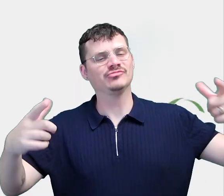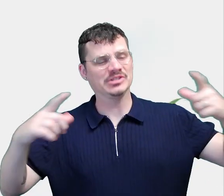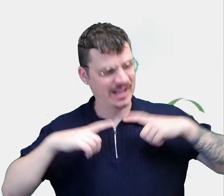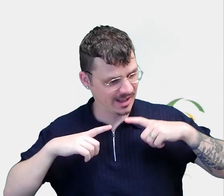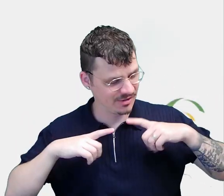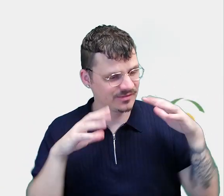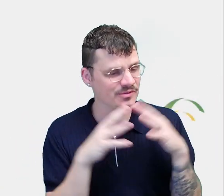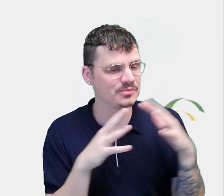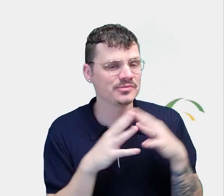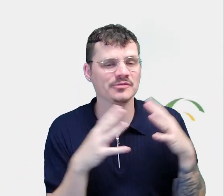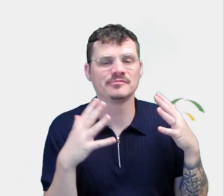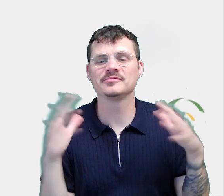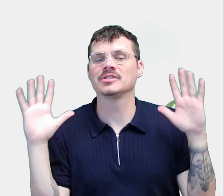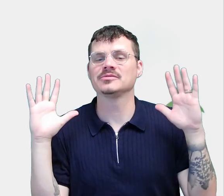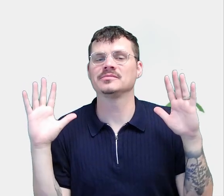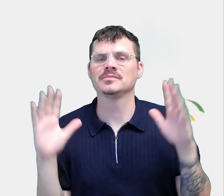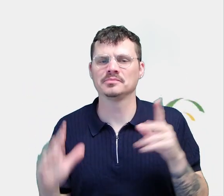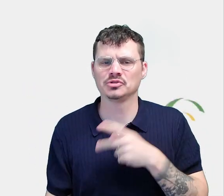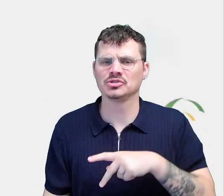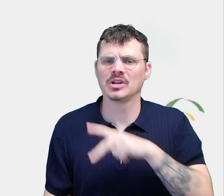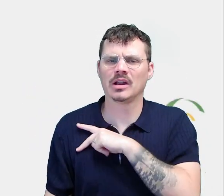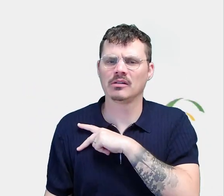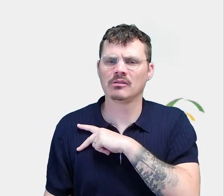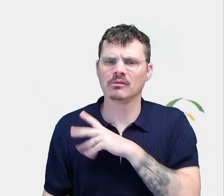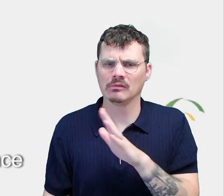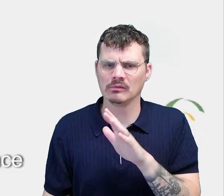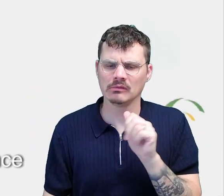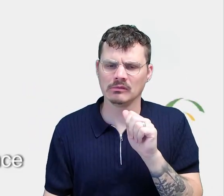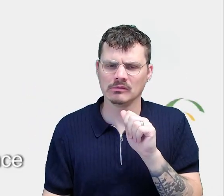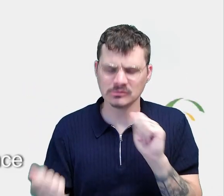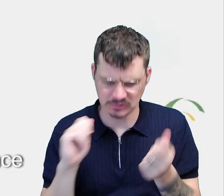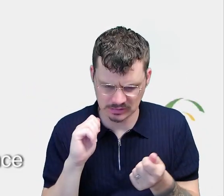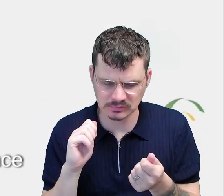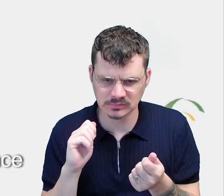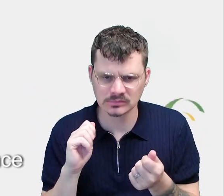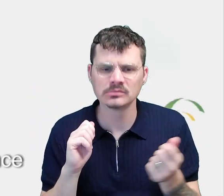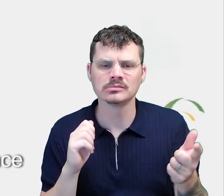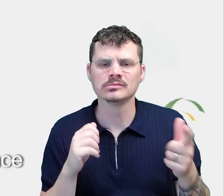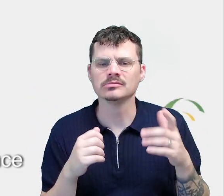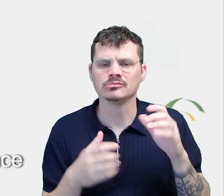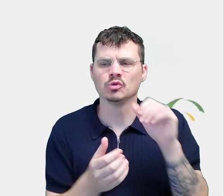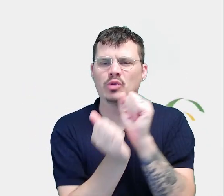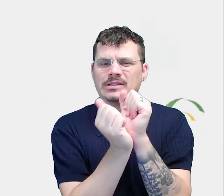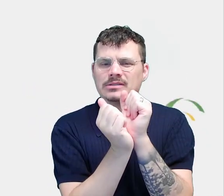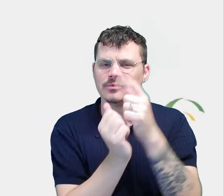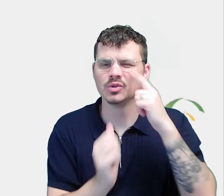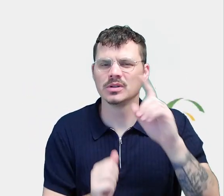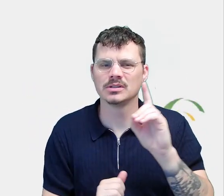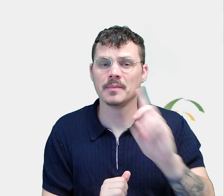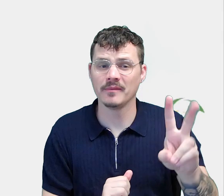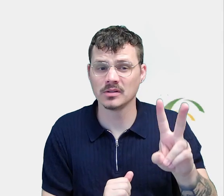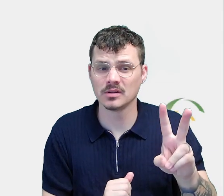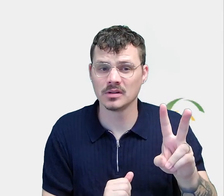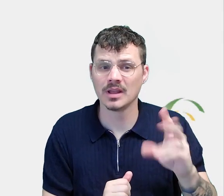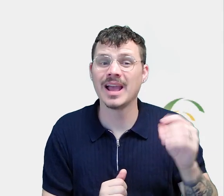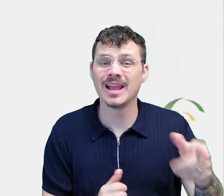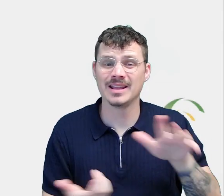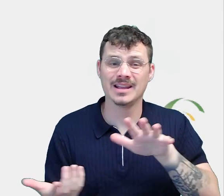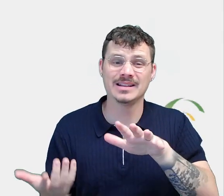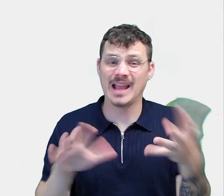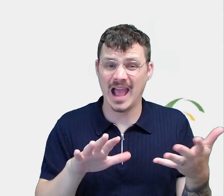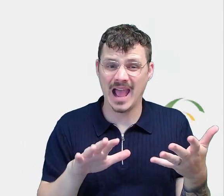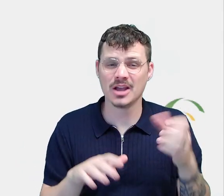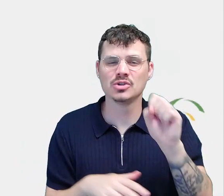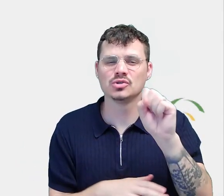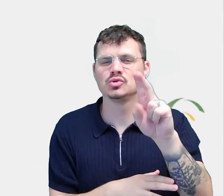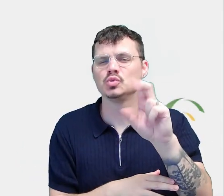sport. His personality changed. He was arrested for domestic violence, and he died by suicide